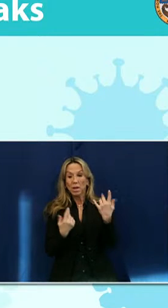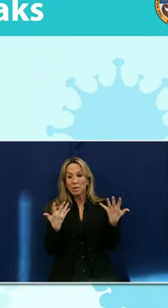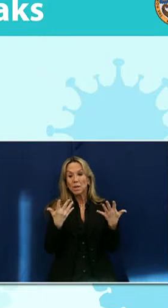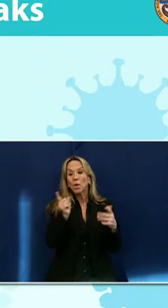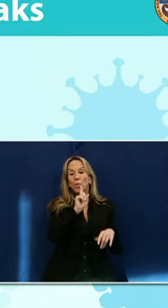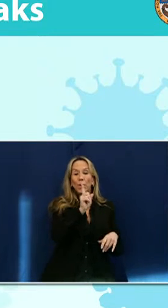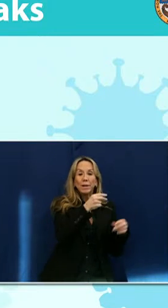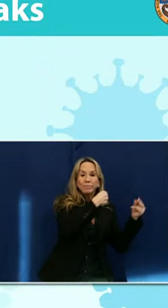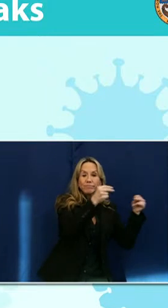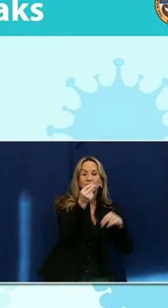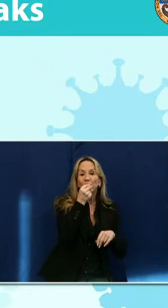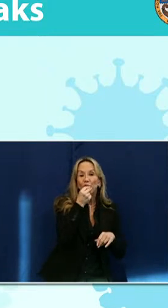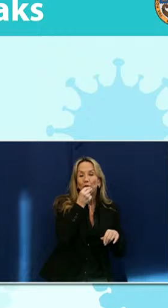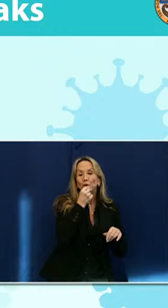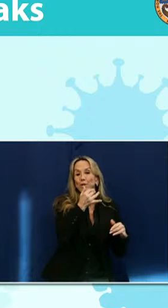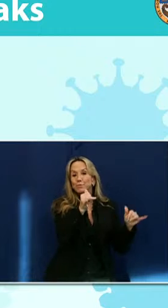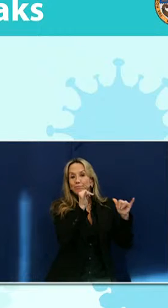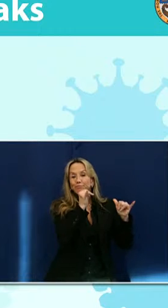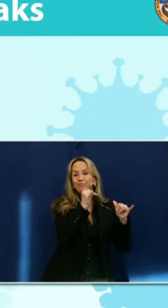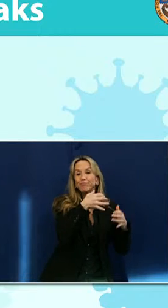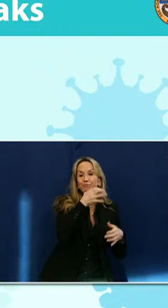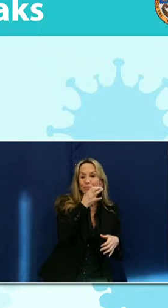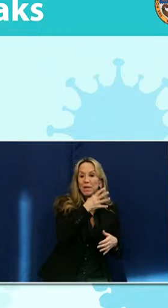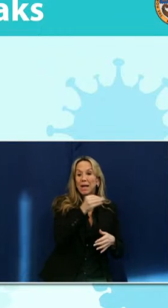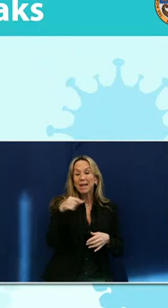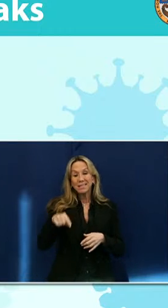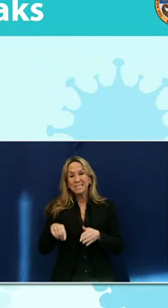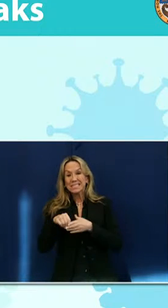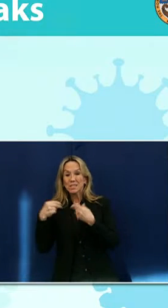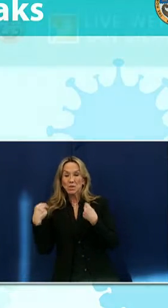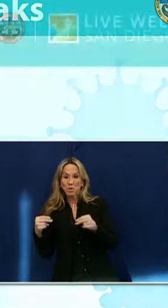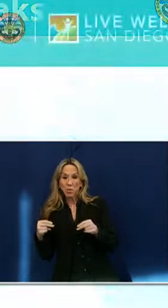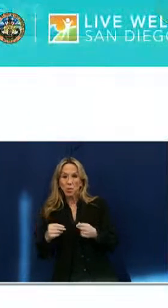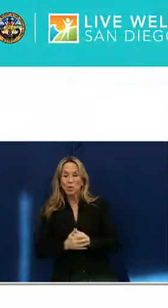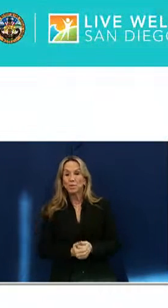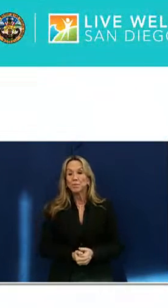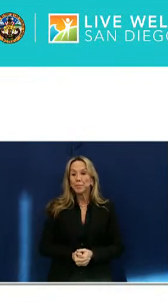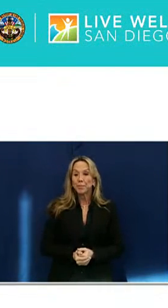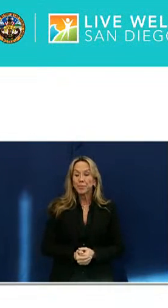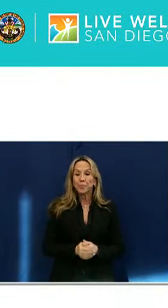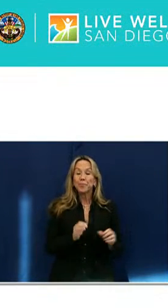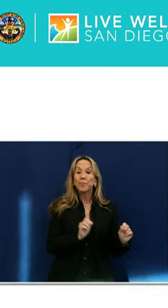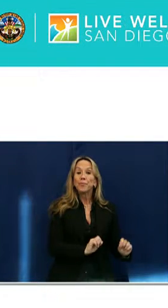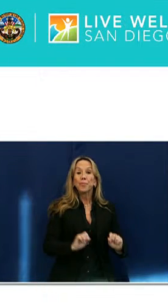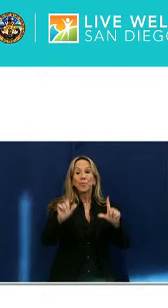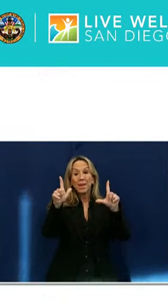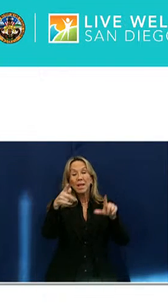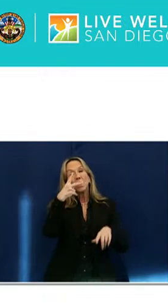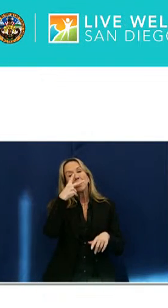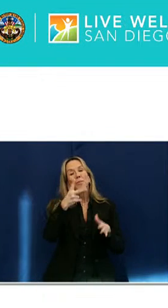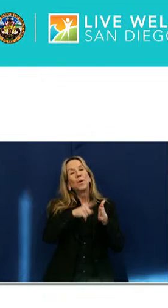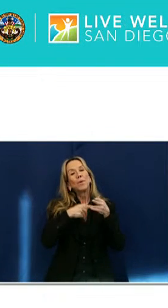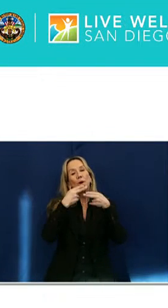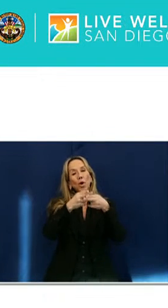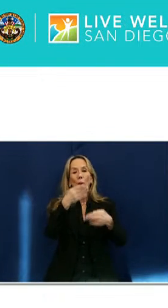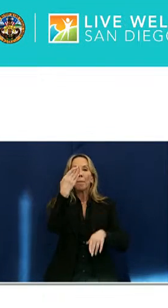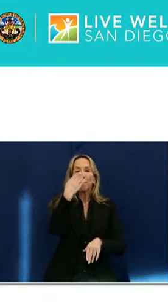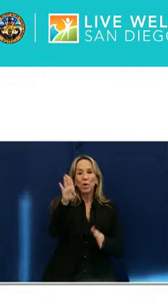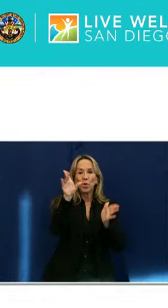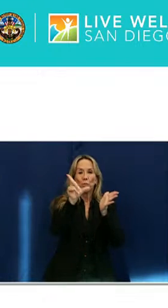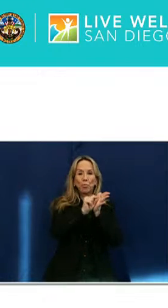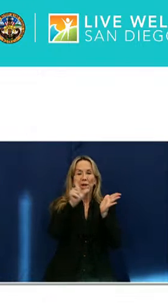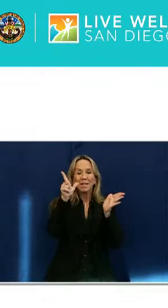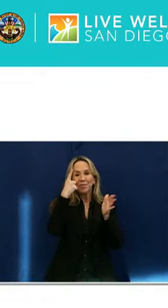and beverage and retail settings. Now, in the next slide, we will go on to talk about the blueprint for a safer